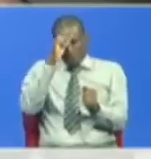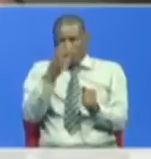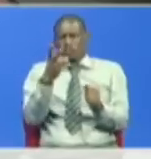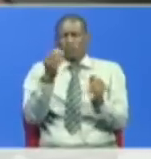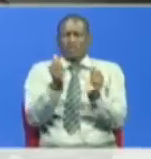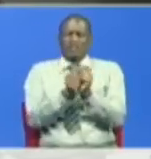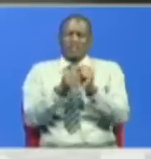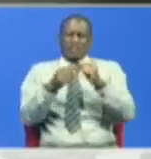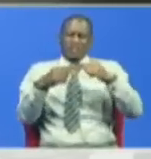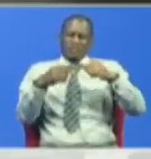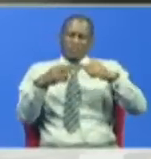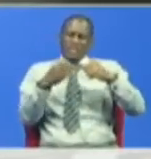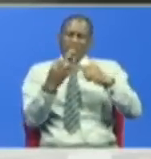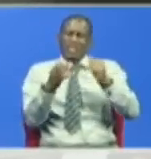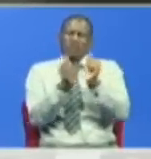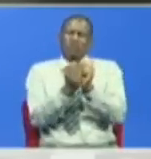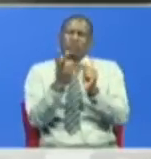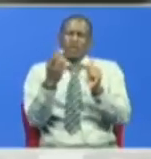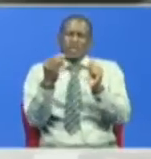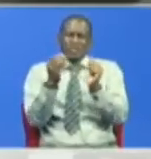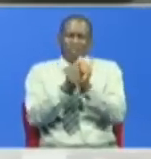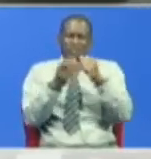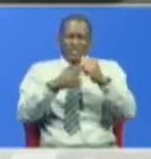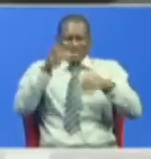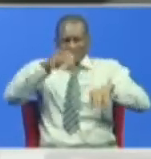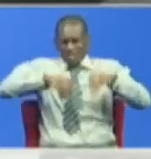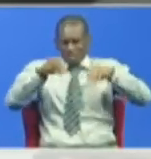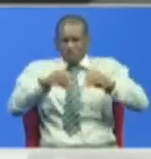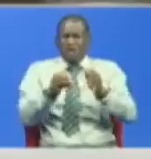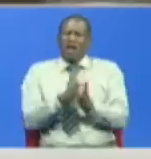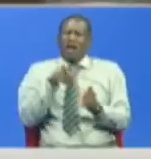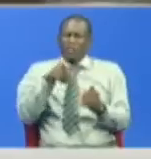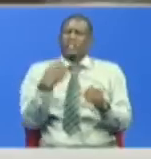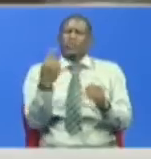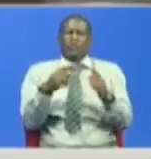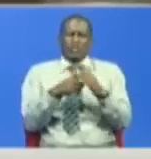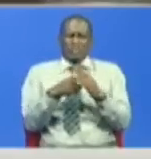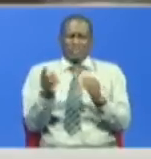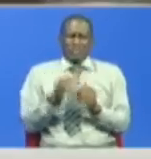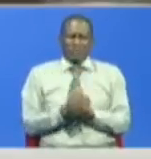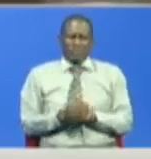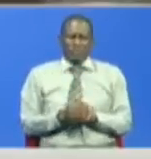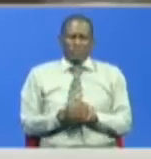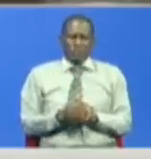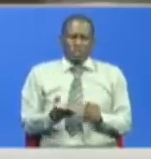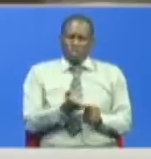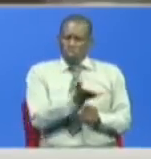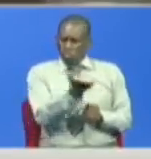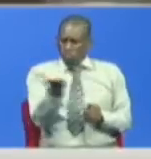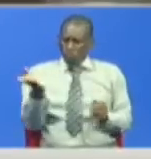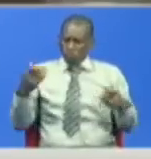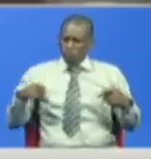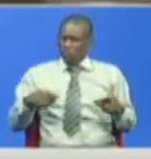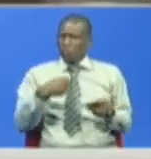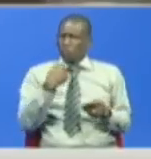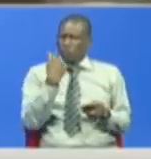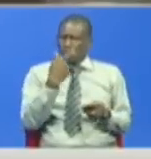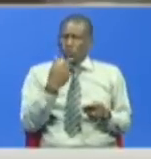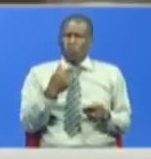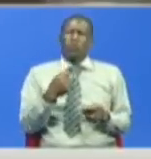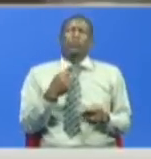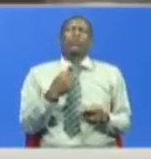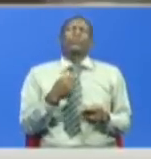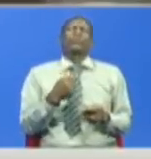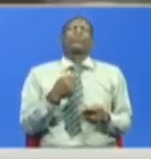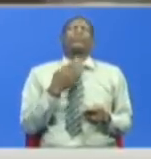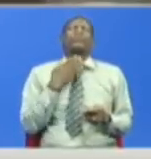2017 elections, and Buddy says this is just the beginning. Those who wish or would